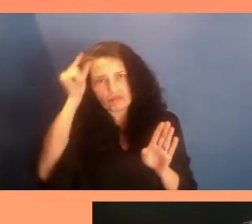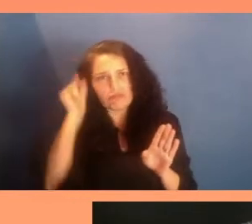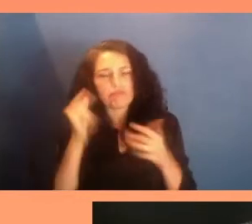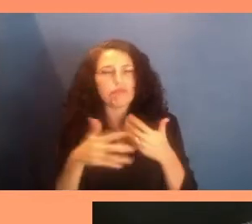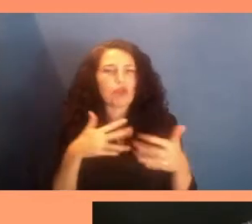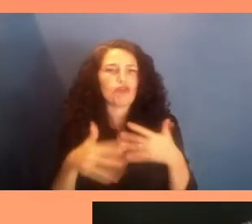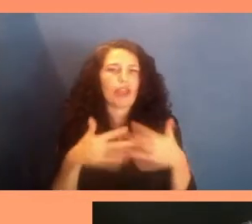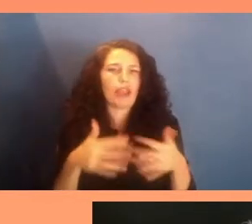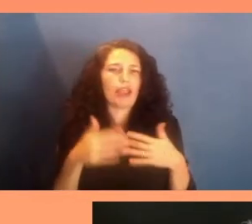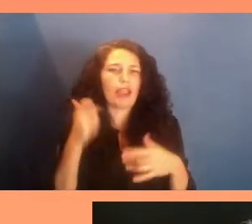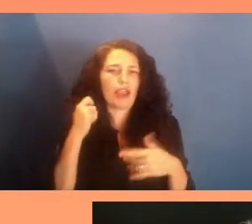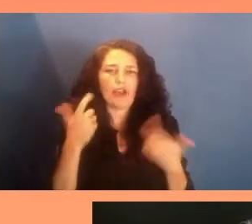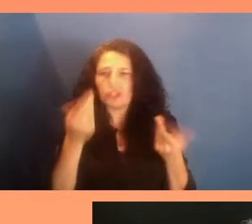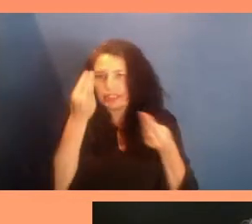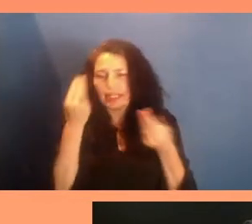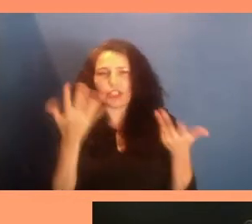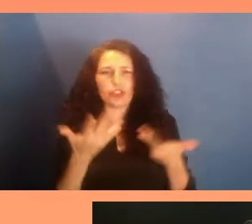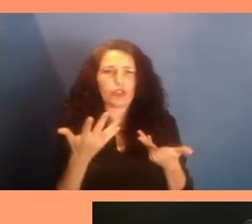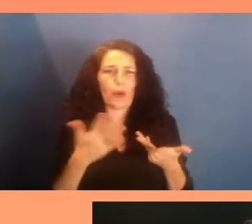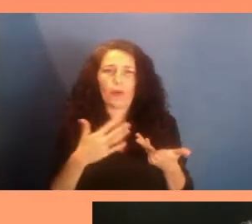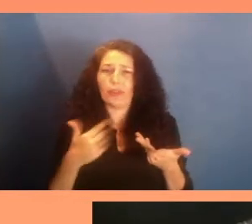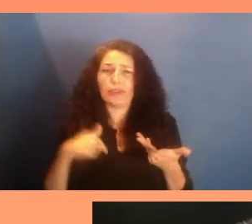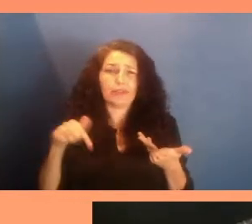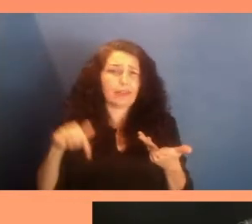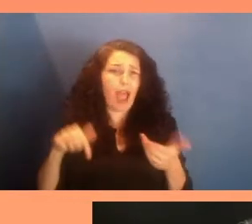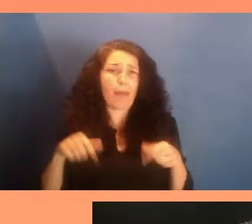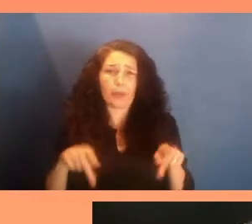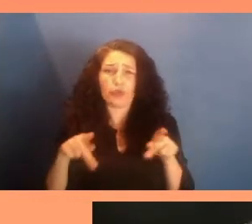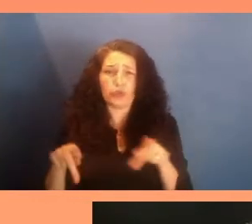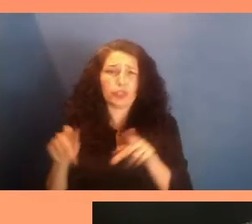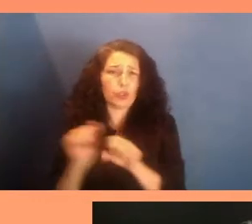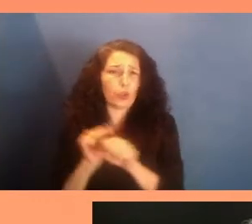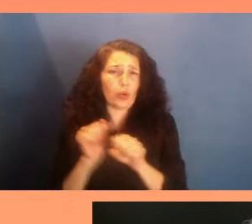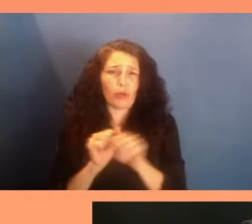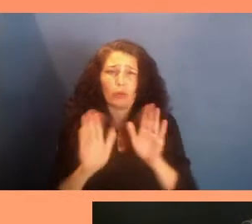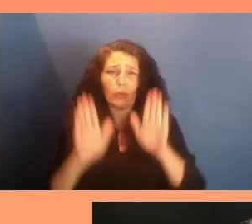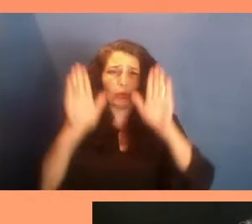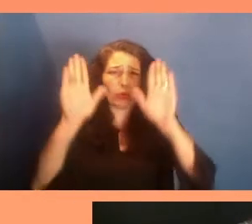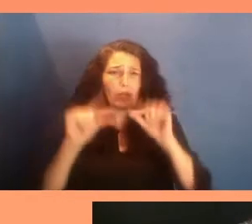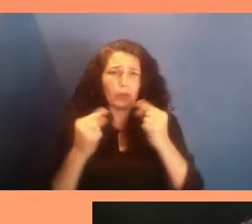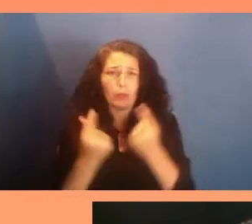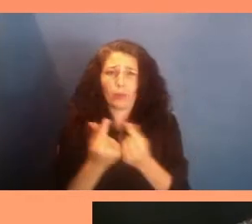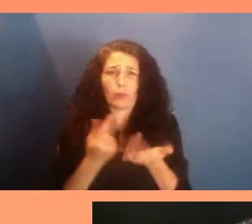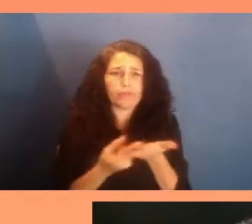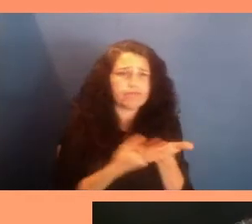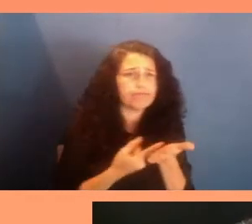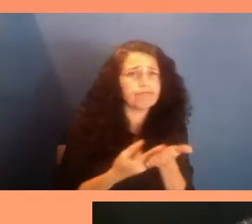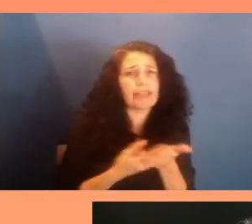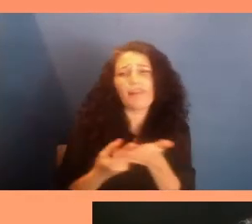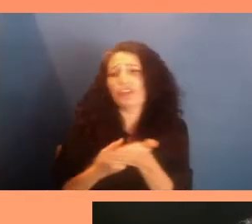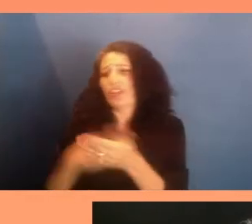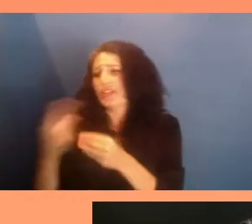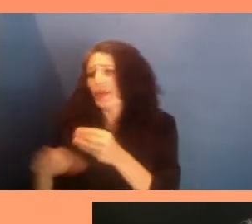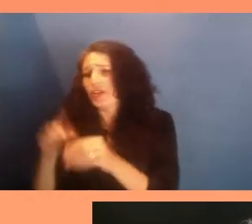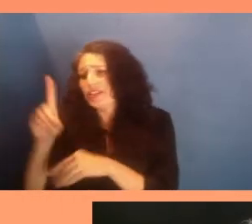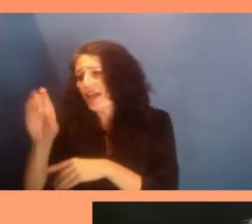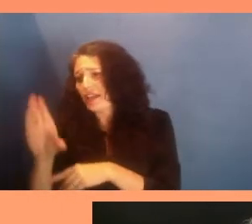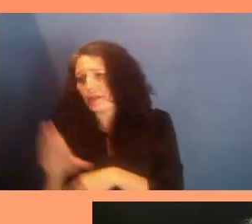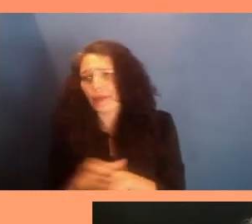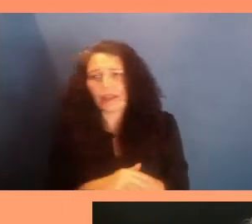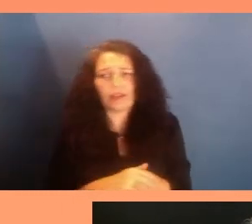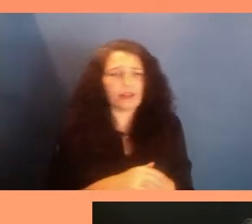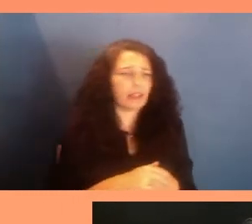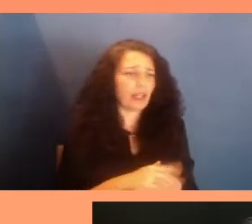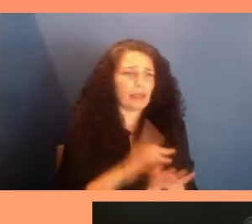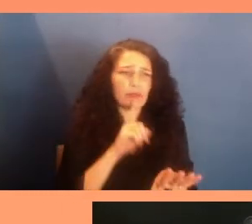opportunity to work with this incredible group of people, just having conversations about documentary and about this particular aspect of it is just something that